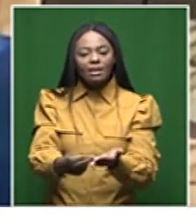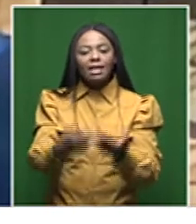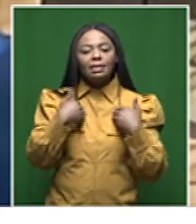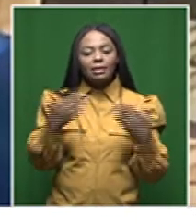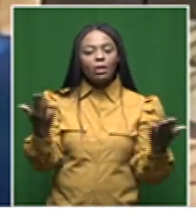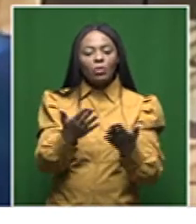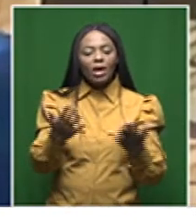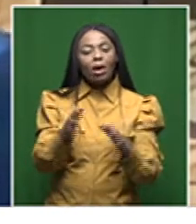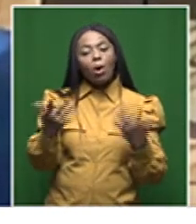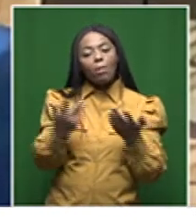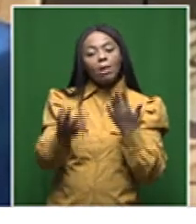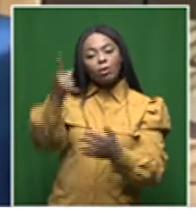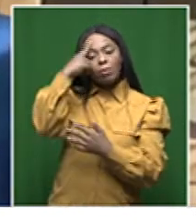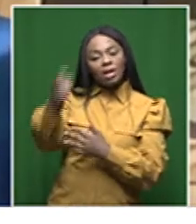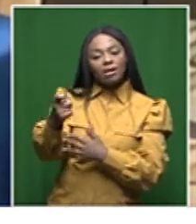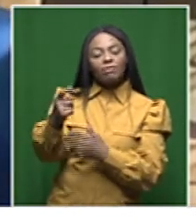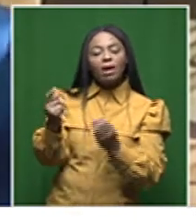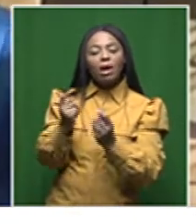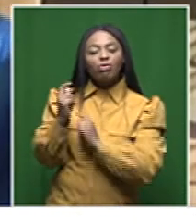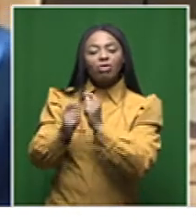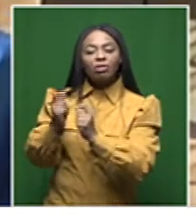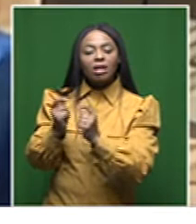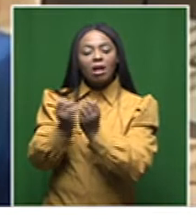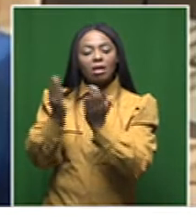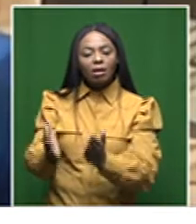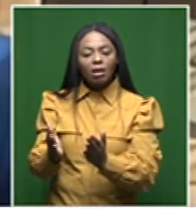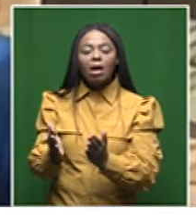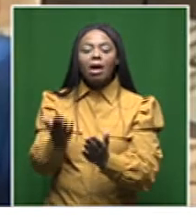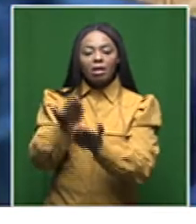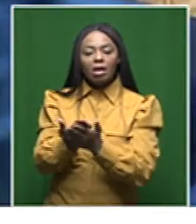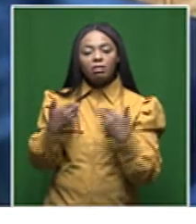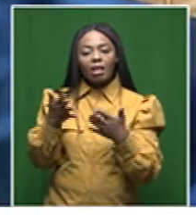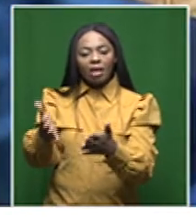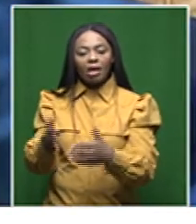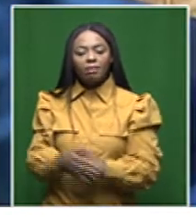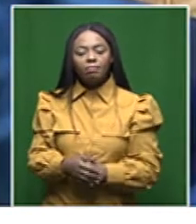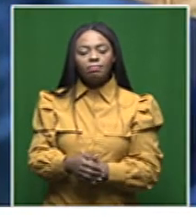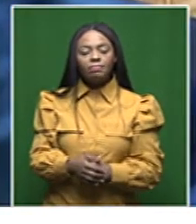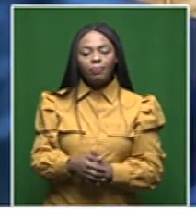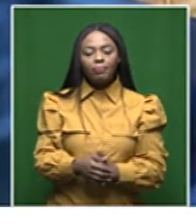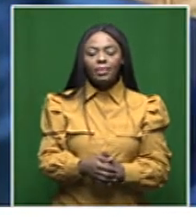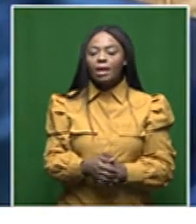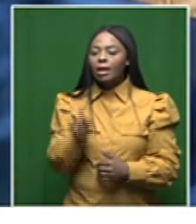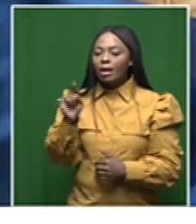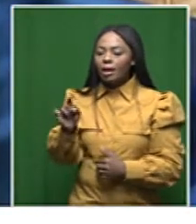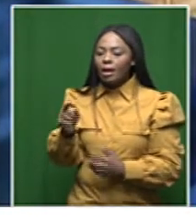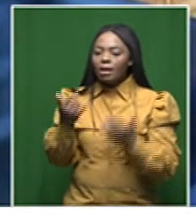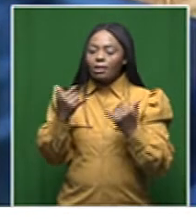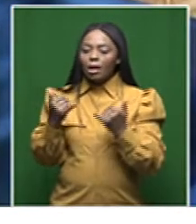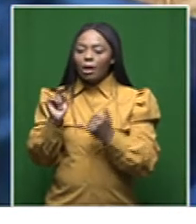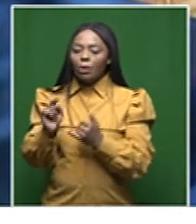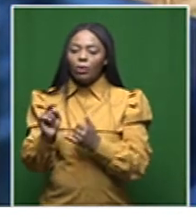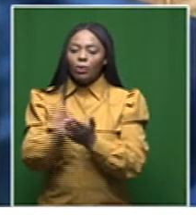it's your belief, and that's what you want to start from. Prof, let's speak about reproductive technologies that exist and